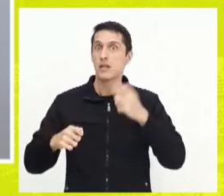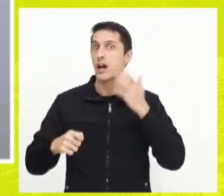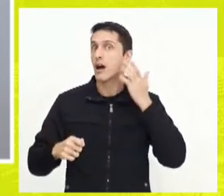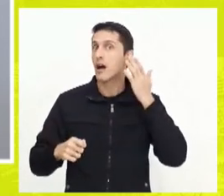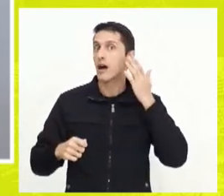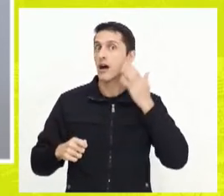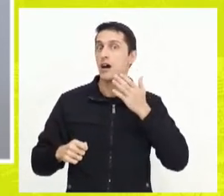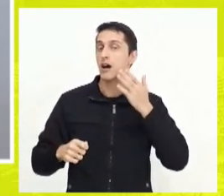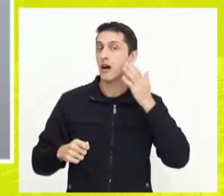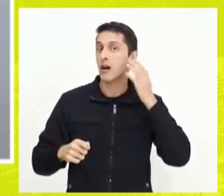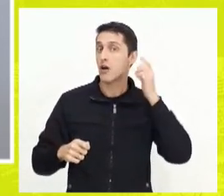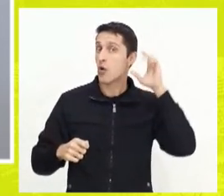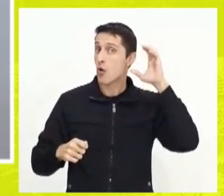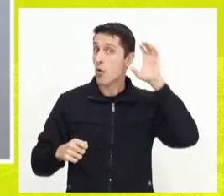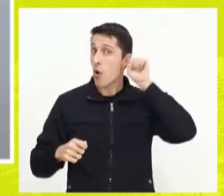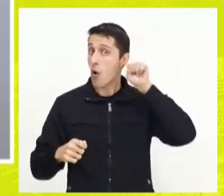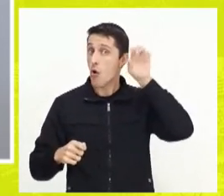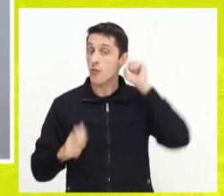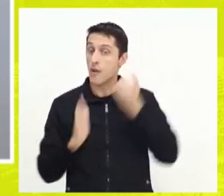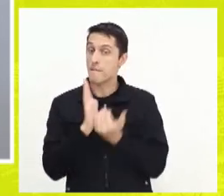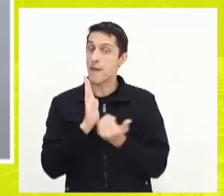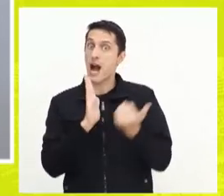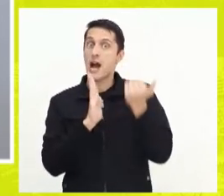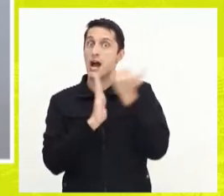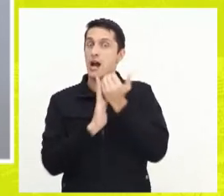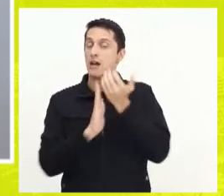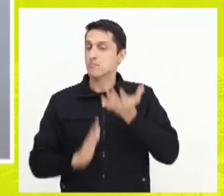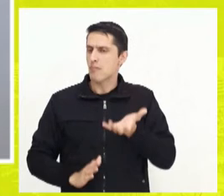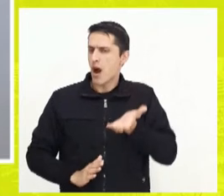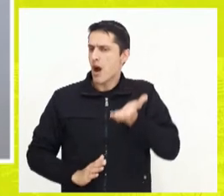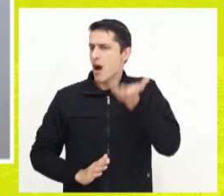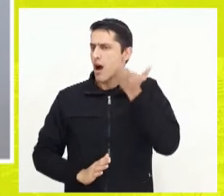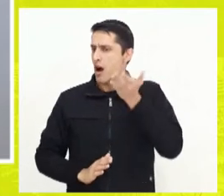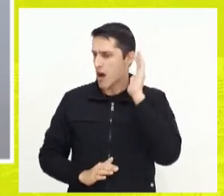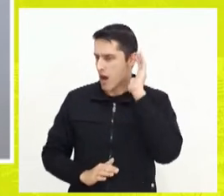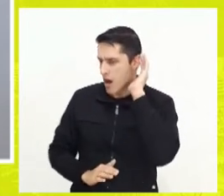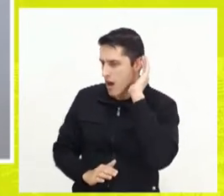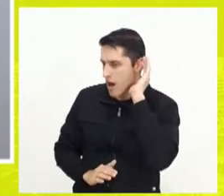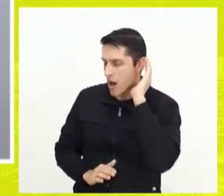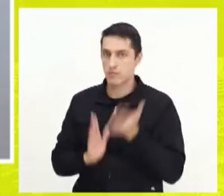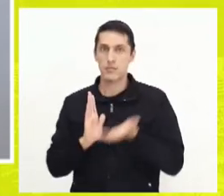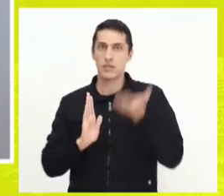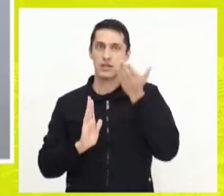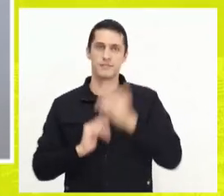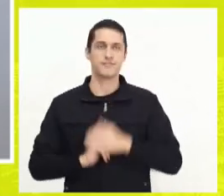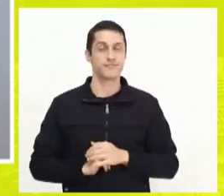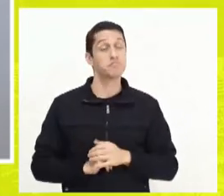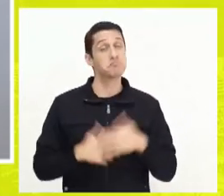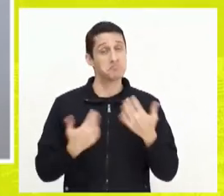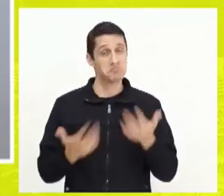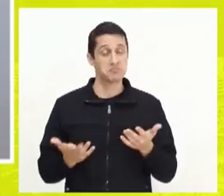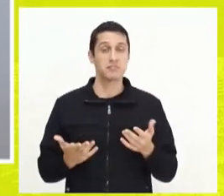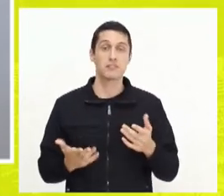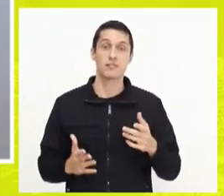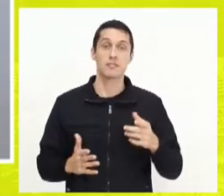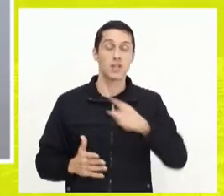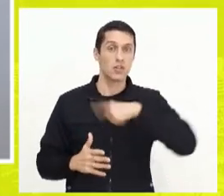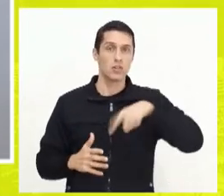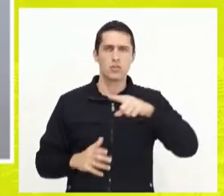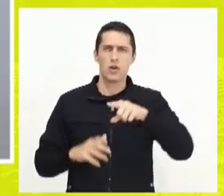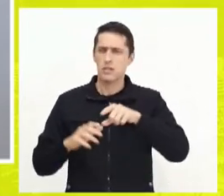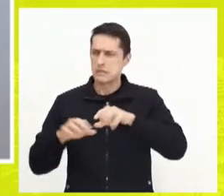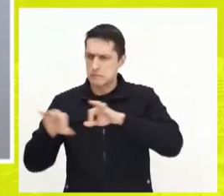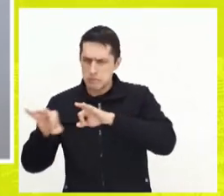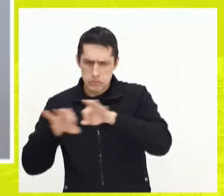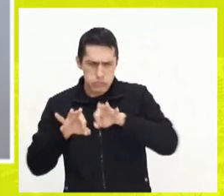there was impact on over a hundred million people on how to do it the